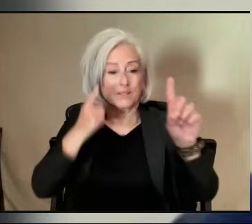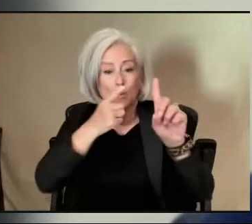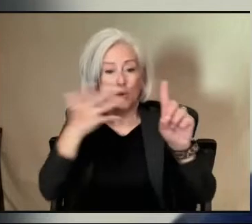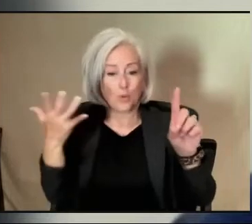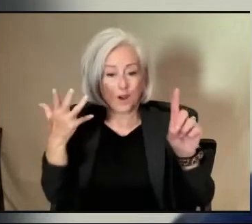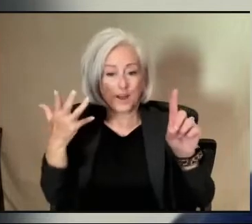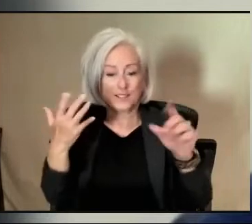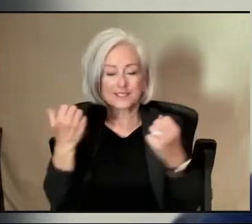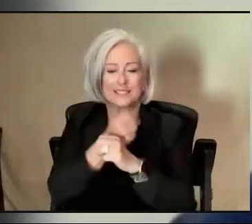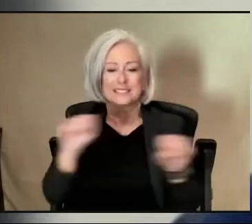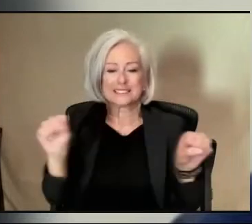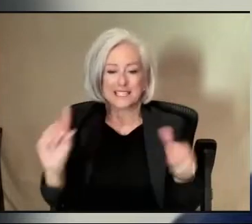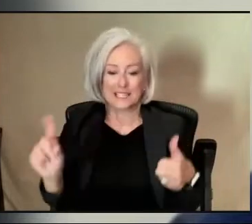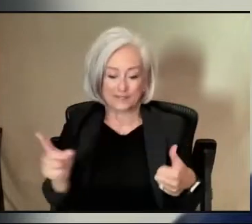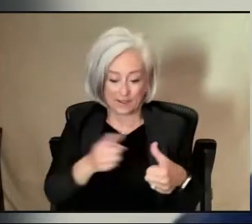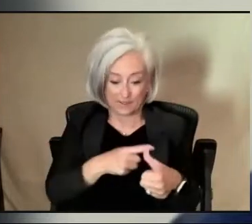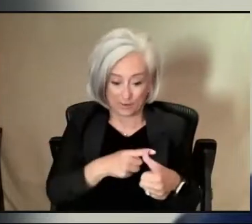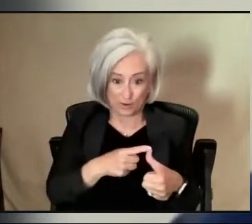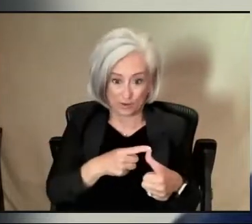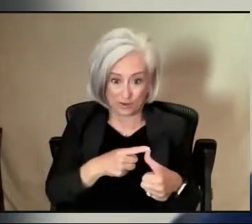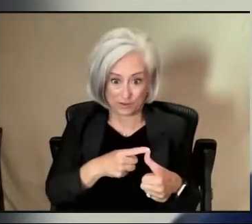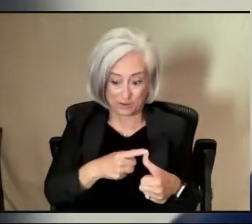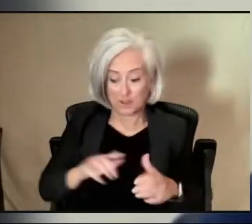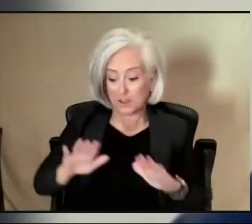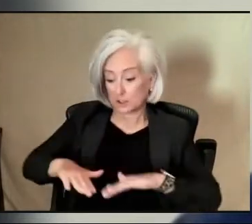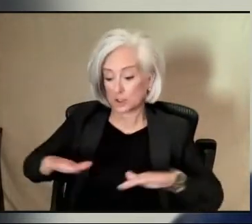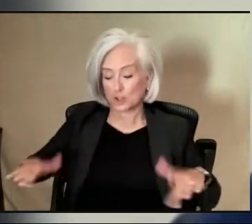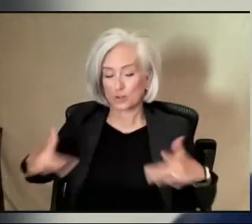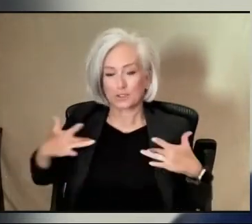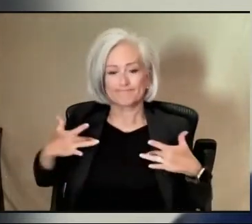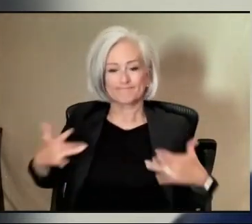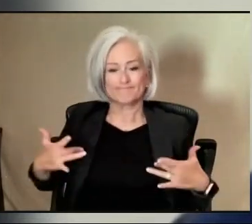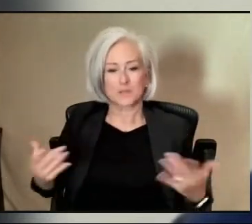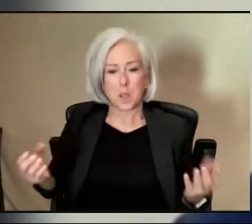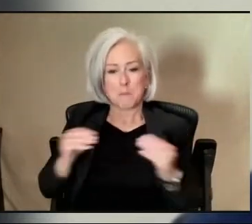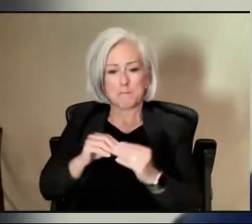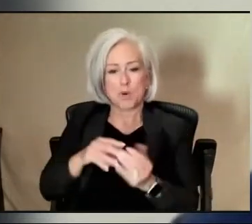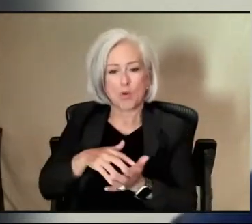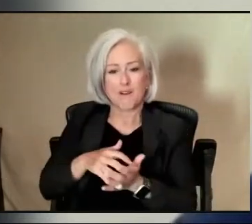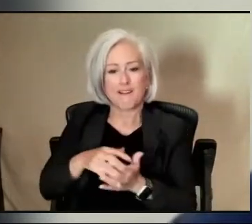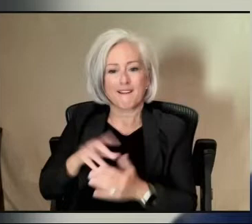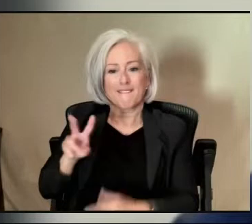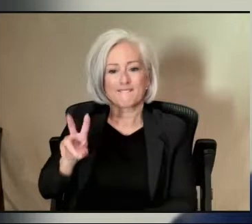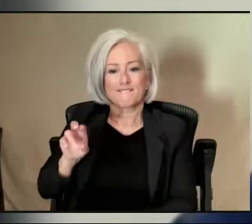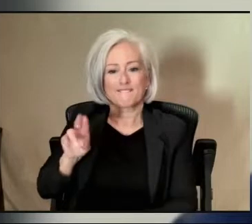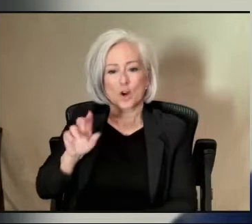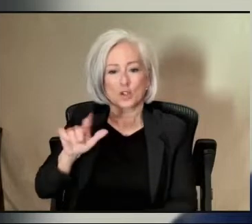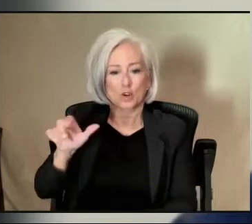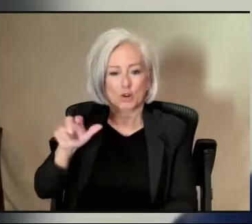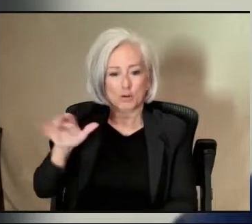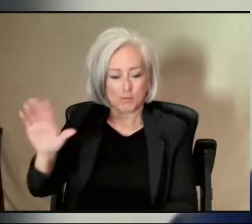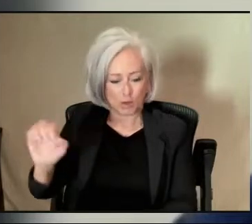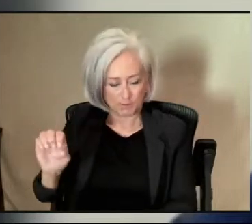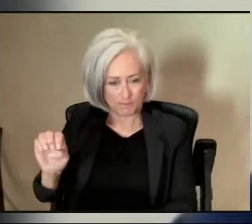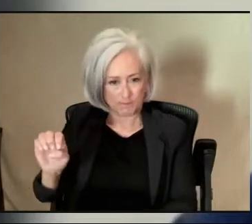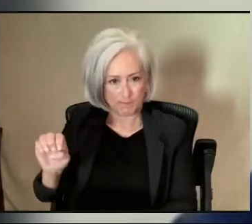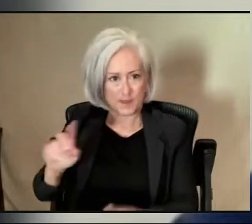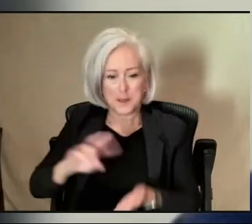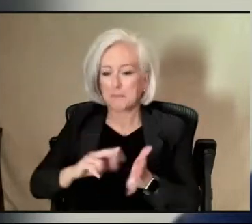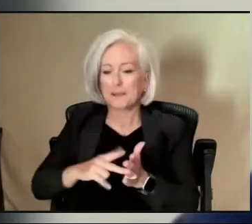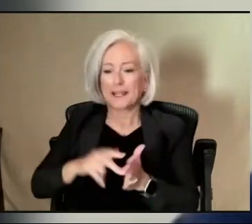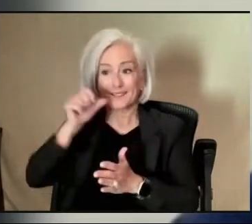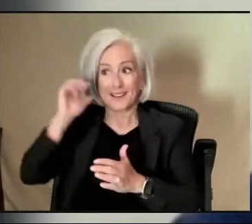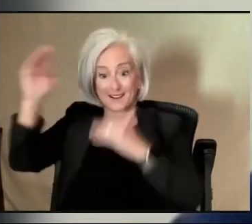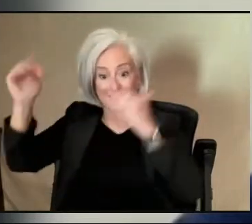So that children, being a vulnerable population who are not just little adults, have different kinds of bodies,